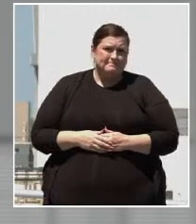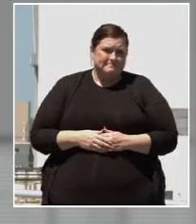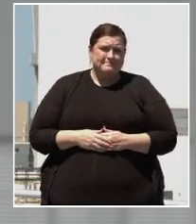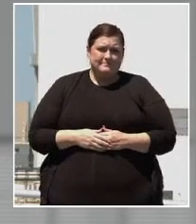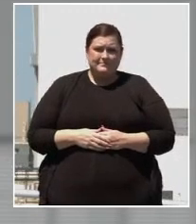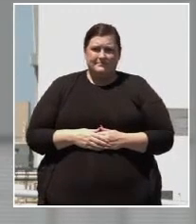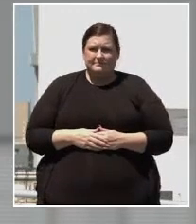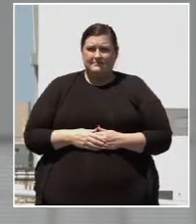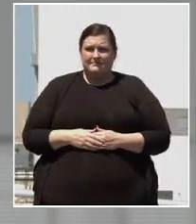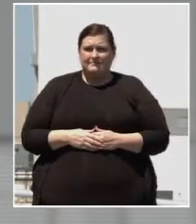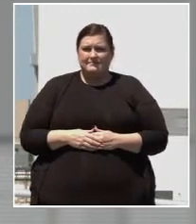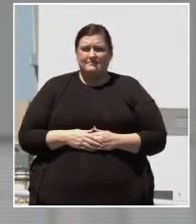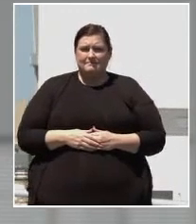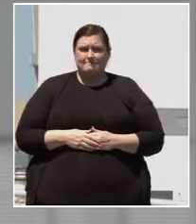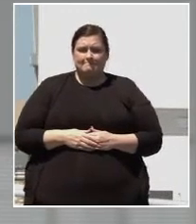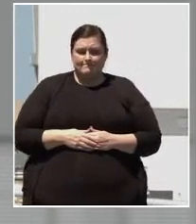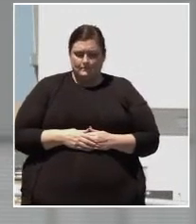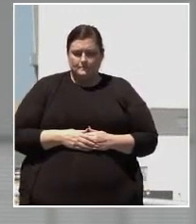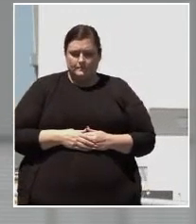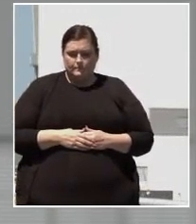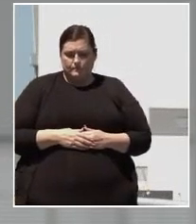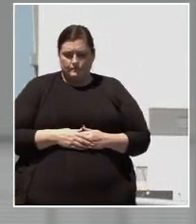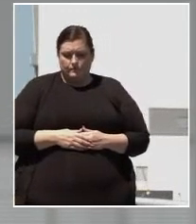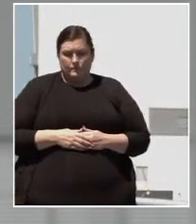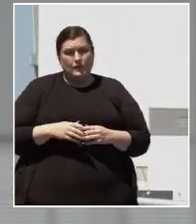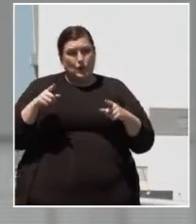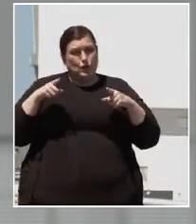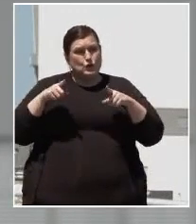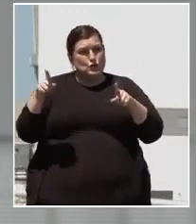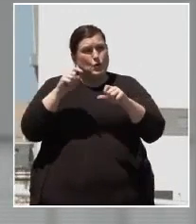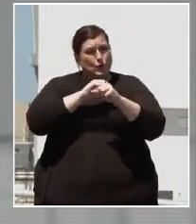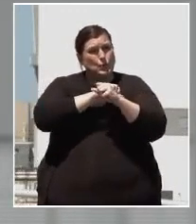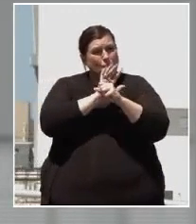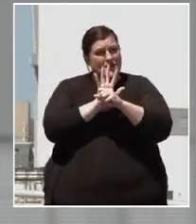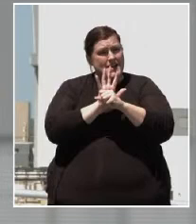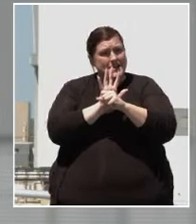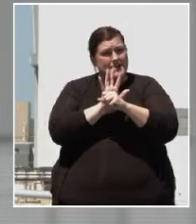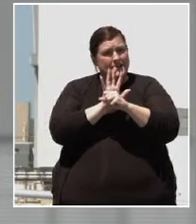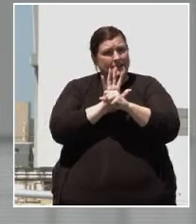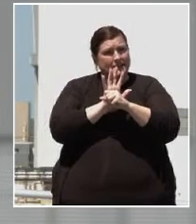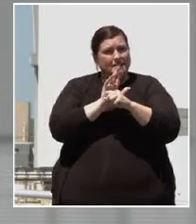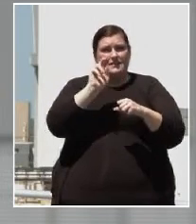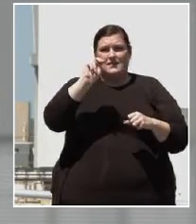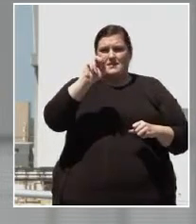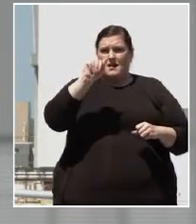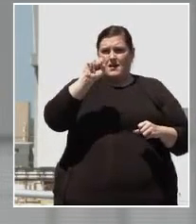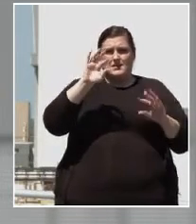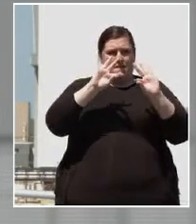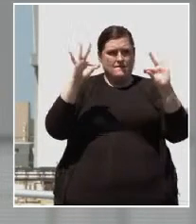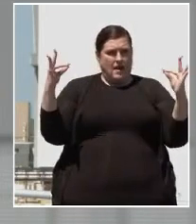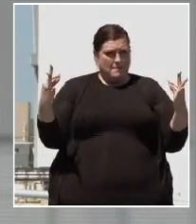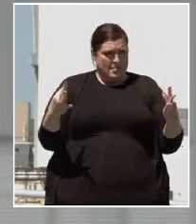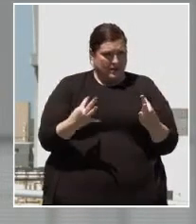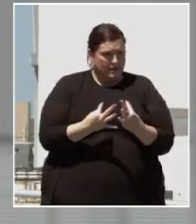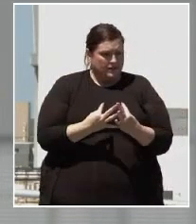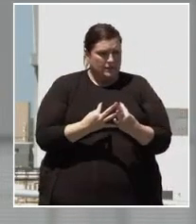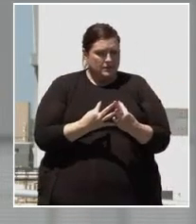professionally and during the period of covid the NASA family